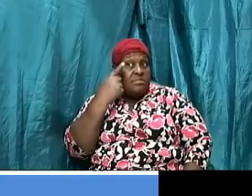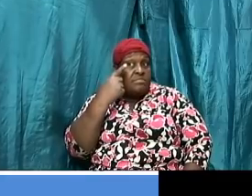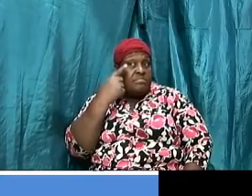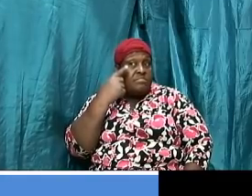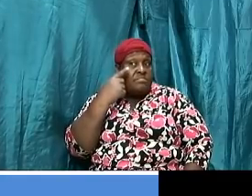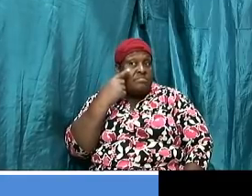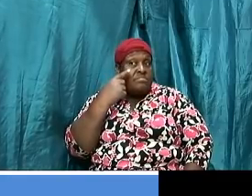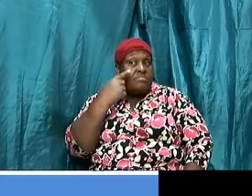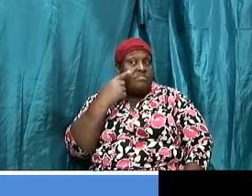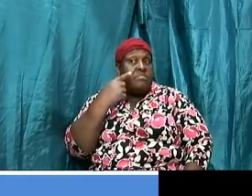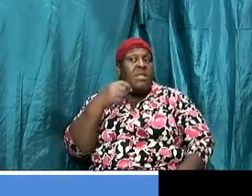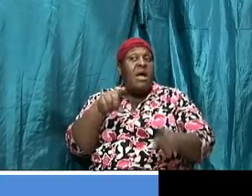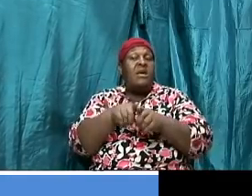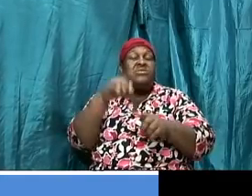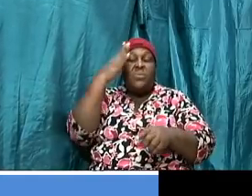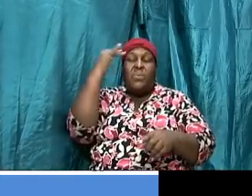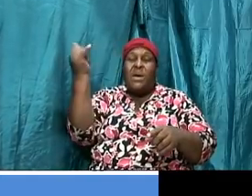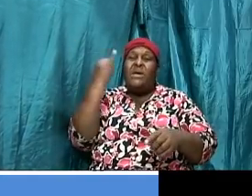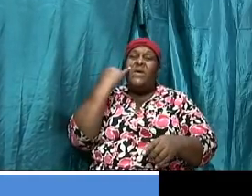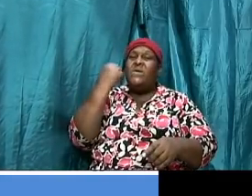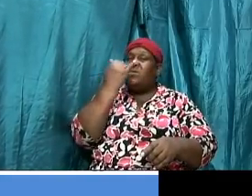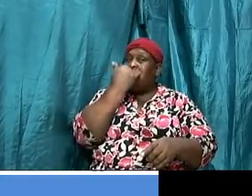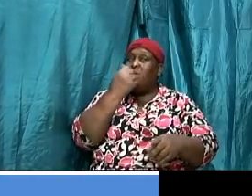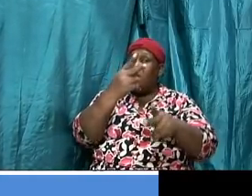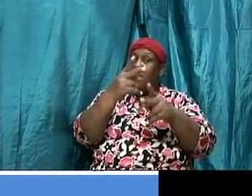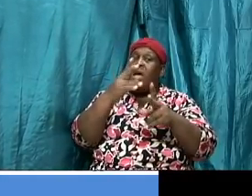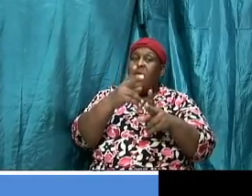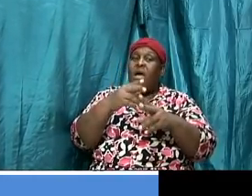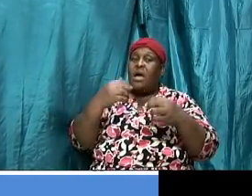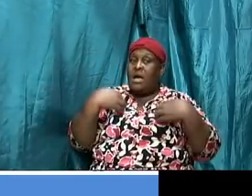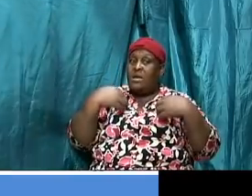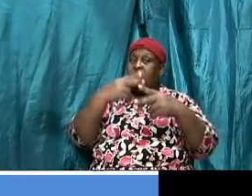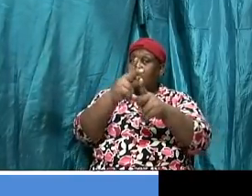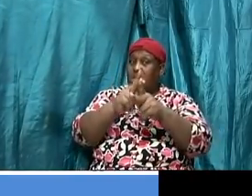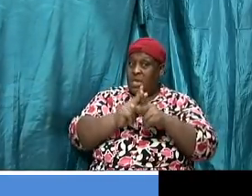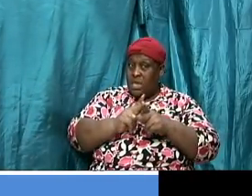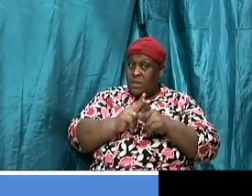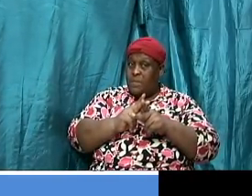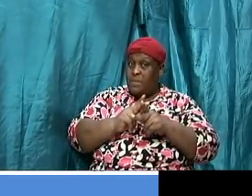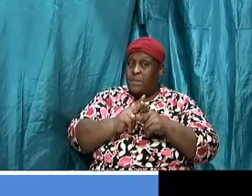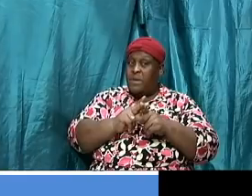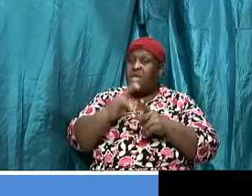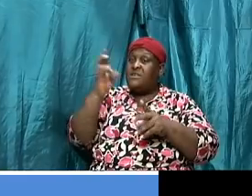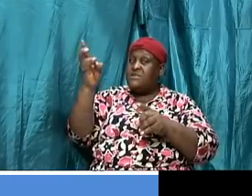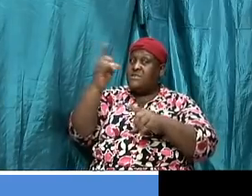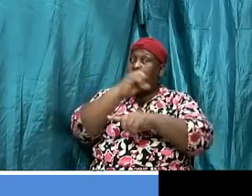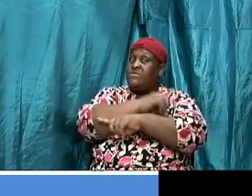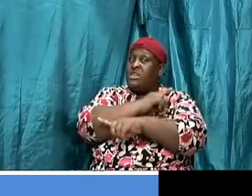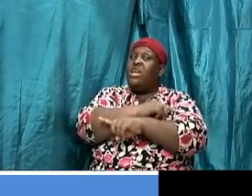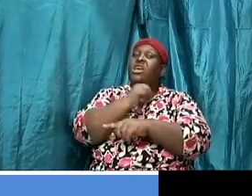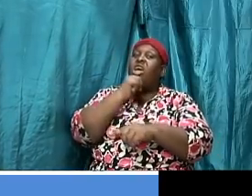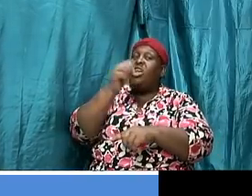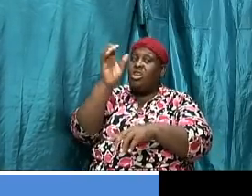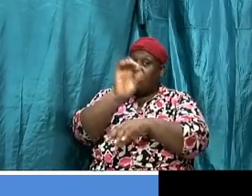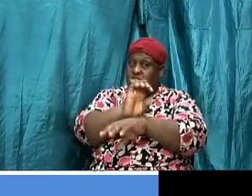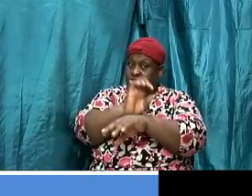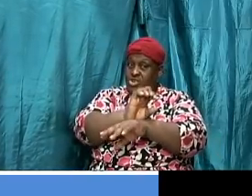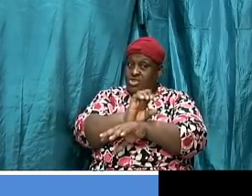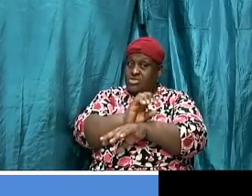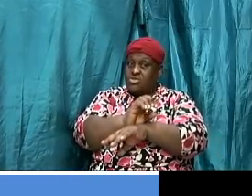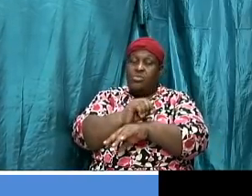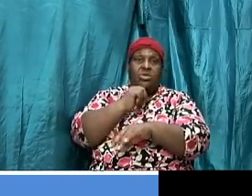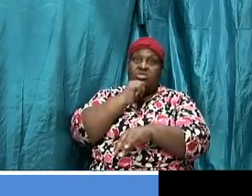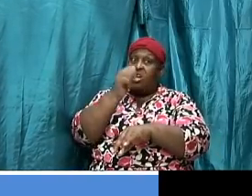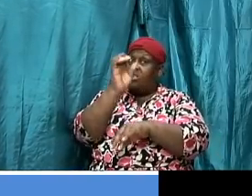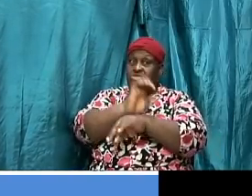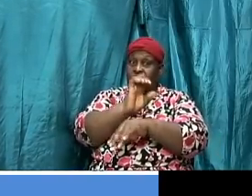as it relates to why Israel had to keep it and not necessarily the church. Well, not the church, because it was not assigned to us.